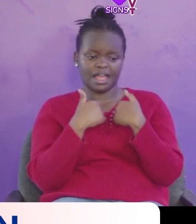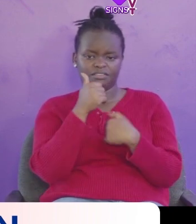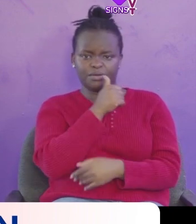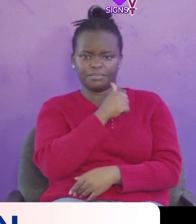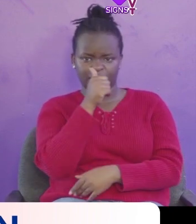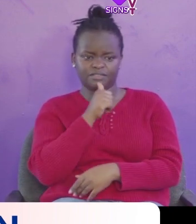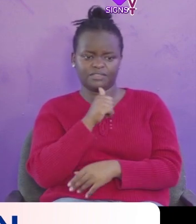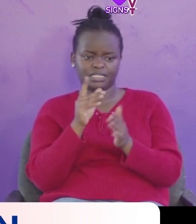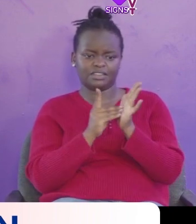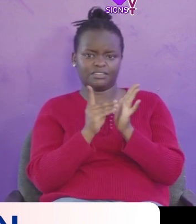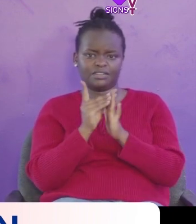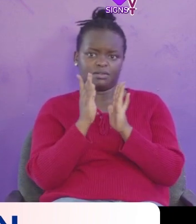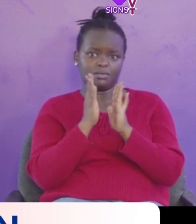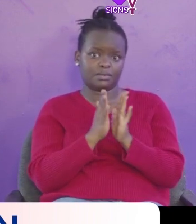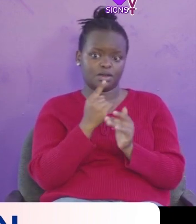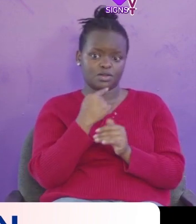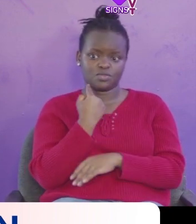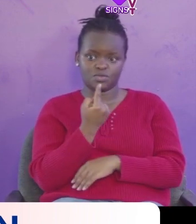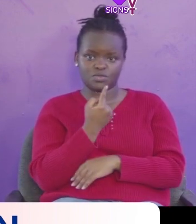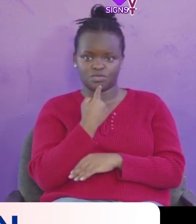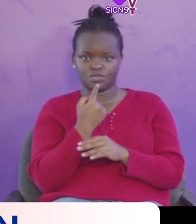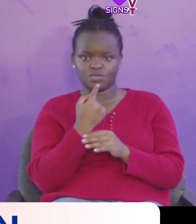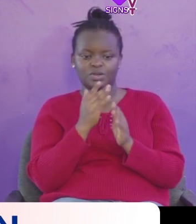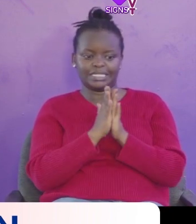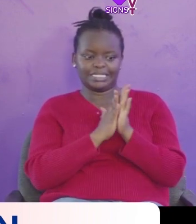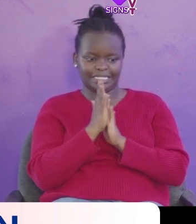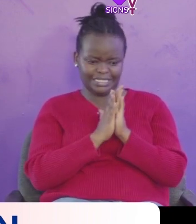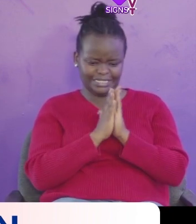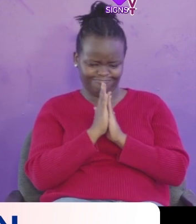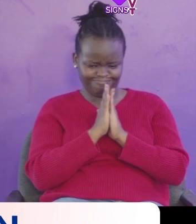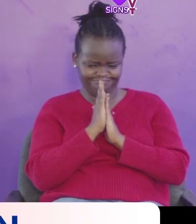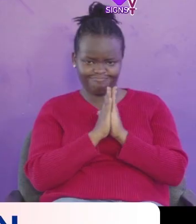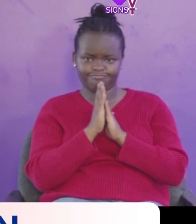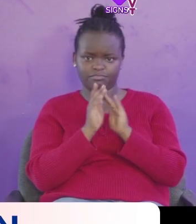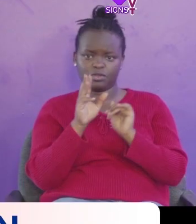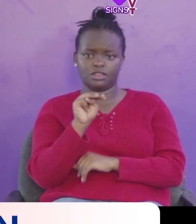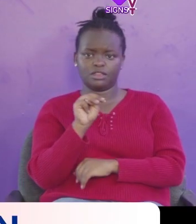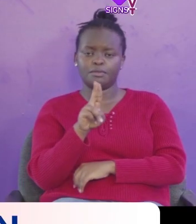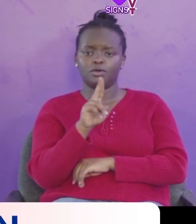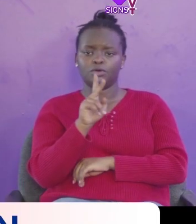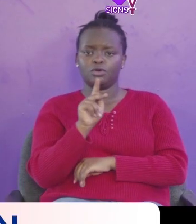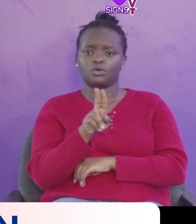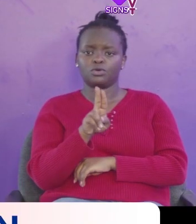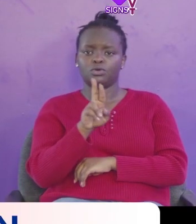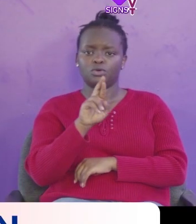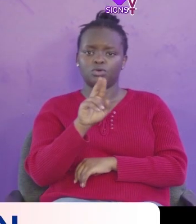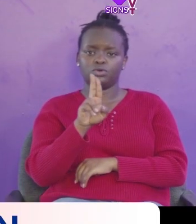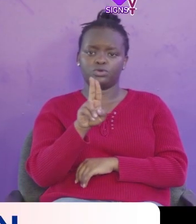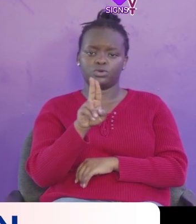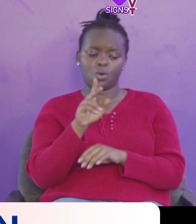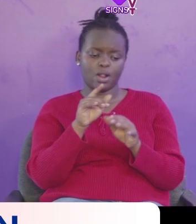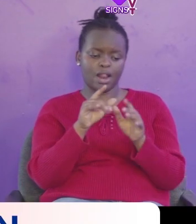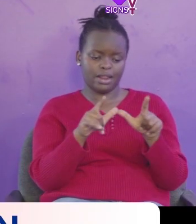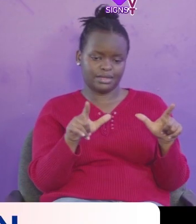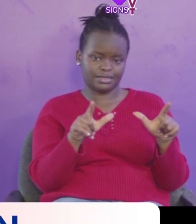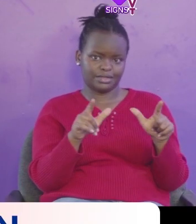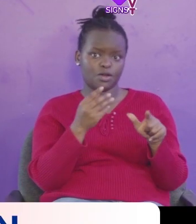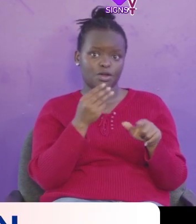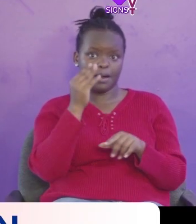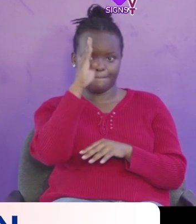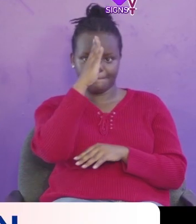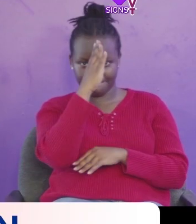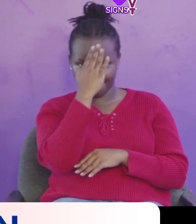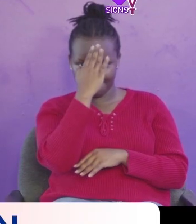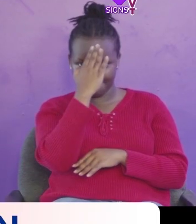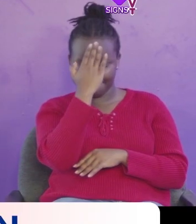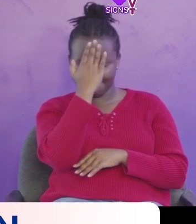developer who is very much interested with the Mukuru land. So on Monday wakaleta hizo